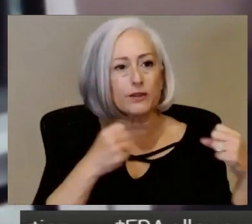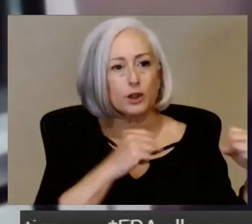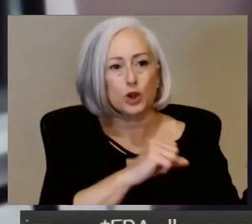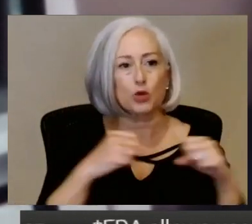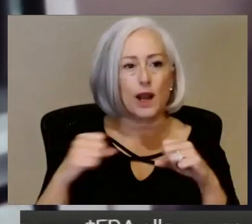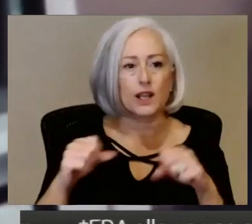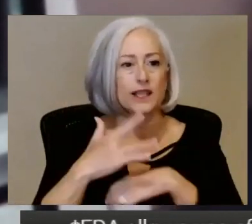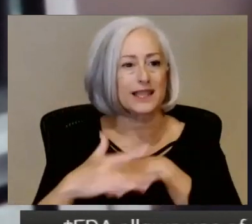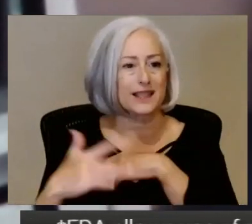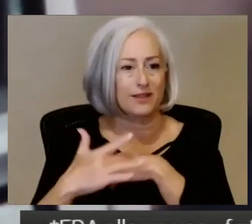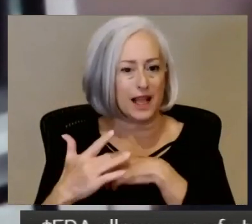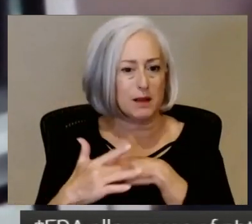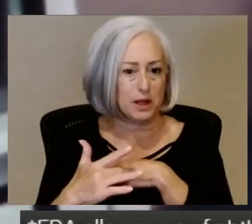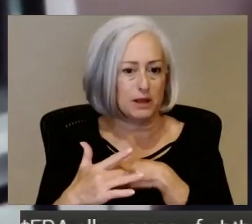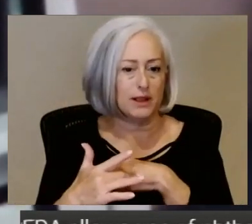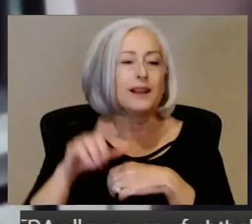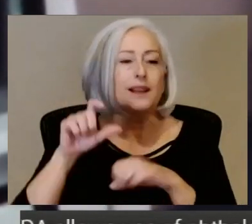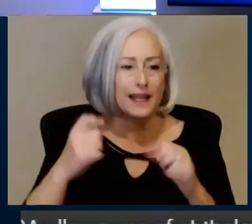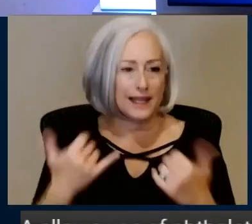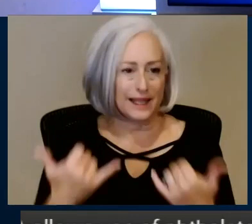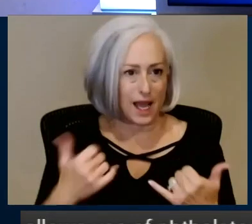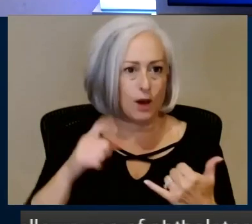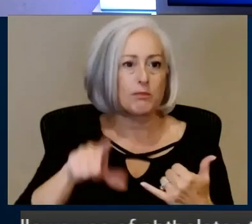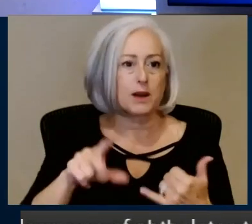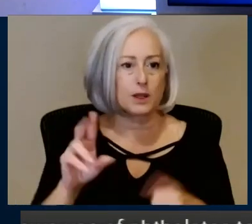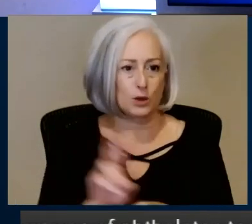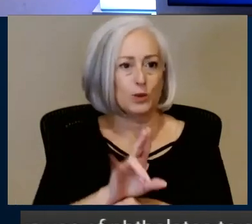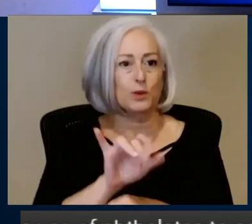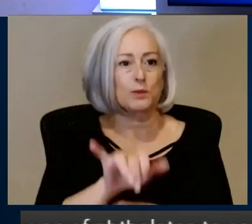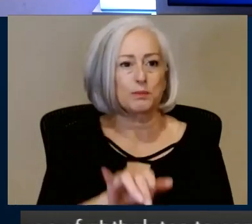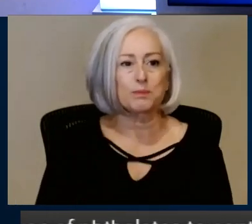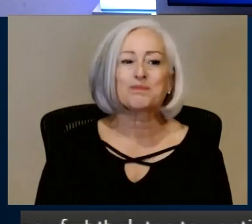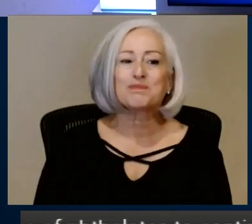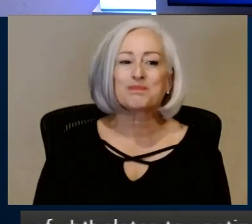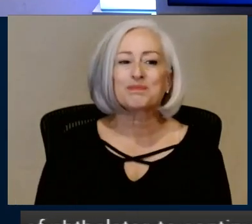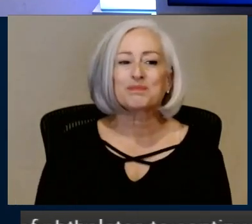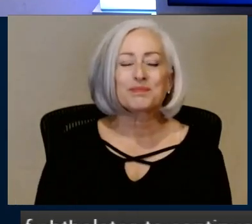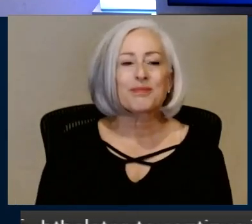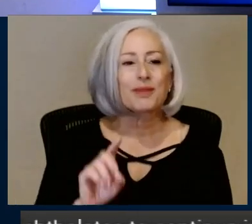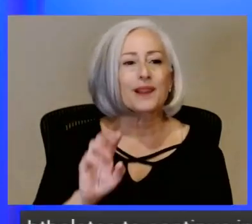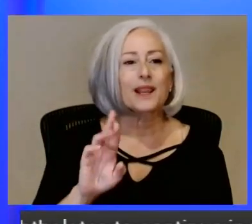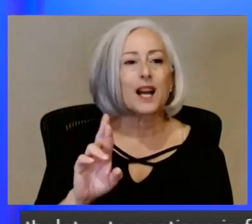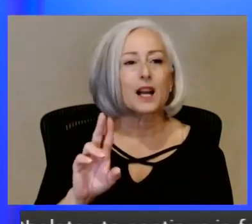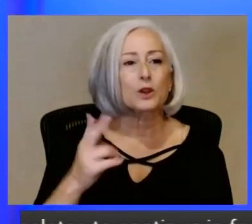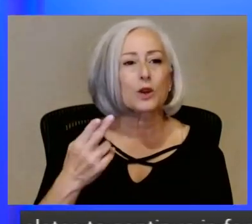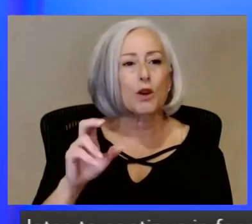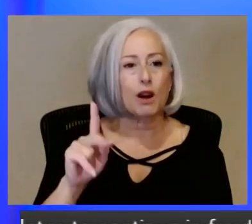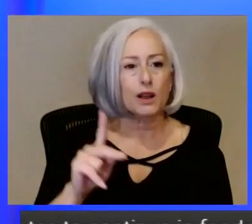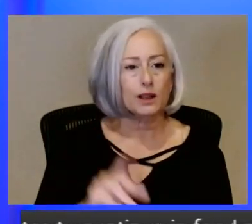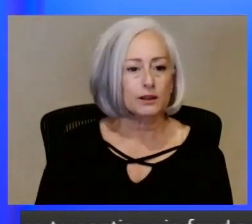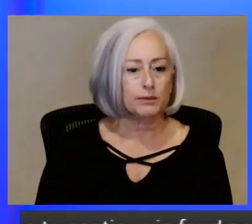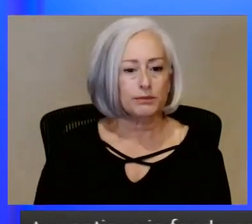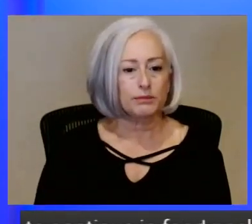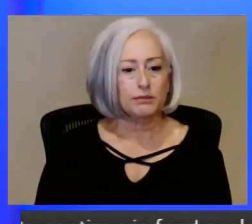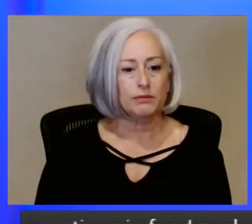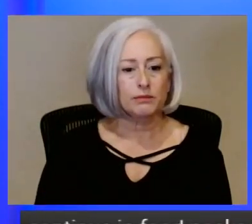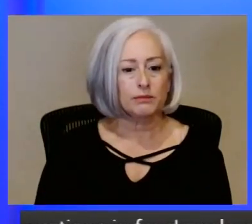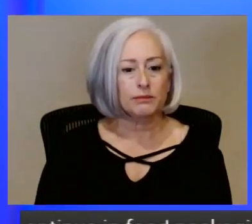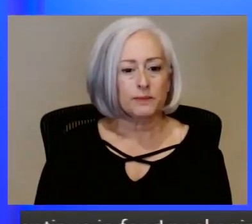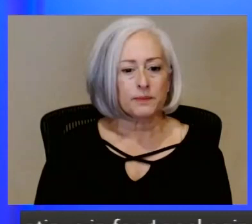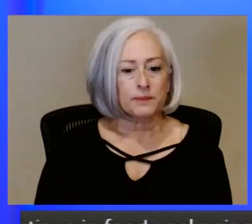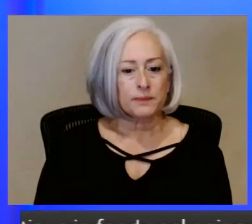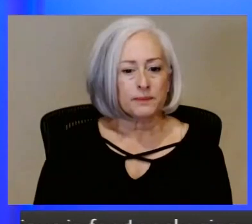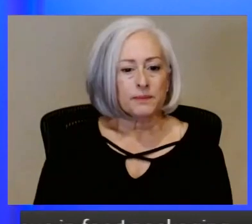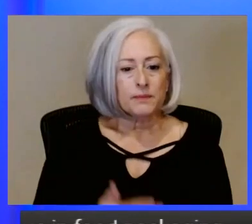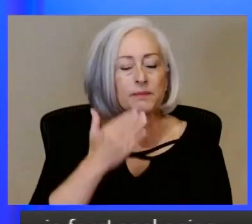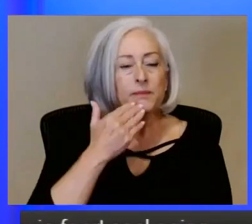It's just a matter of using them. Dr. Hawkinson, your final thoughts. Good questions. Again, I think we had a lot of questions